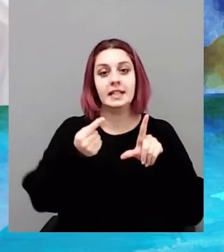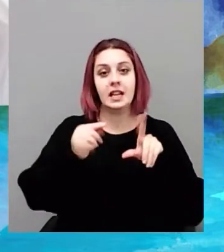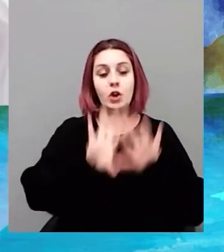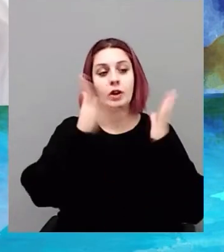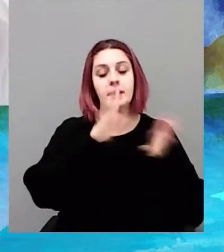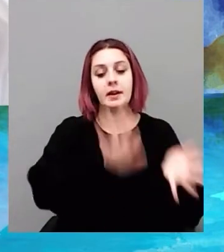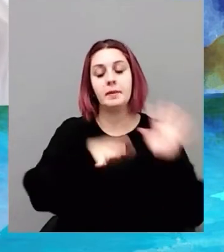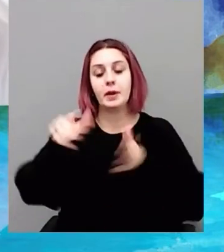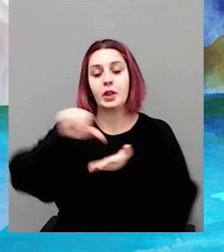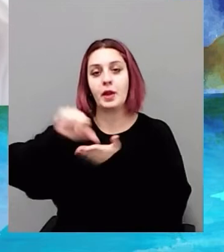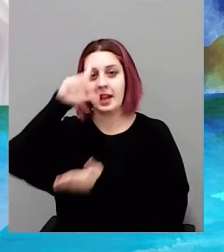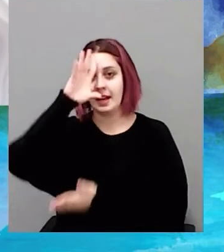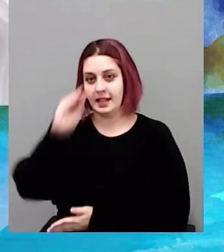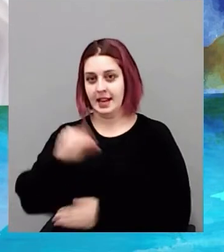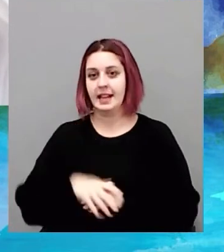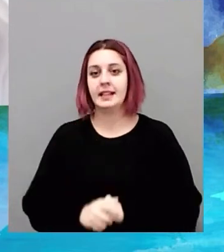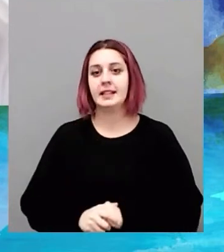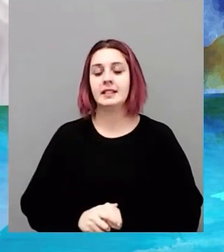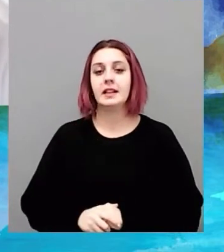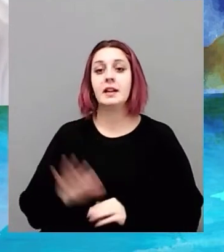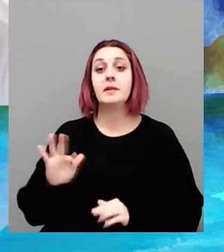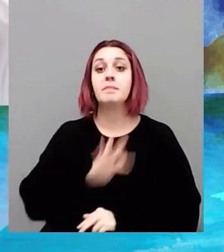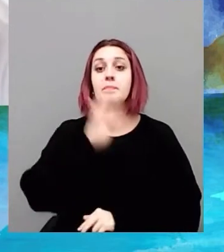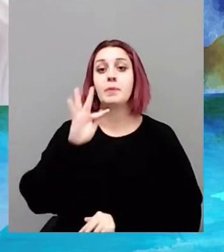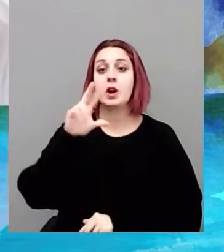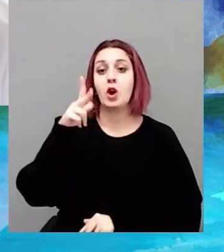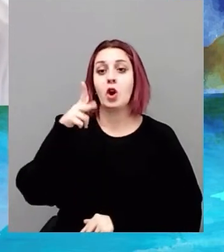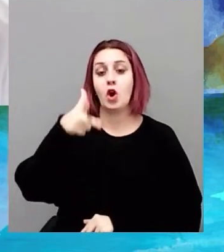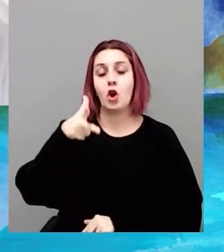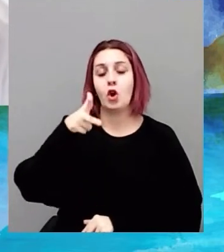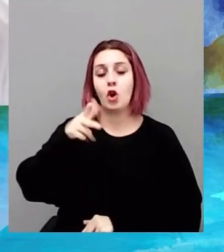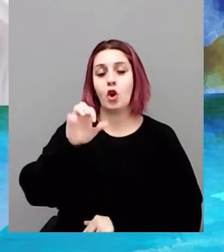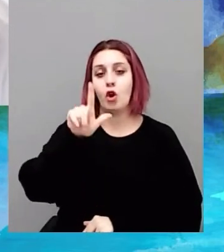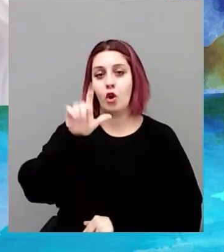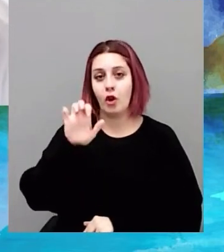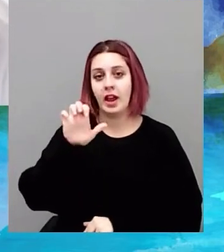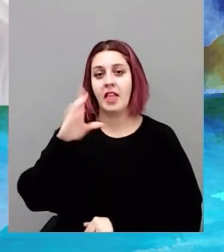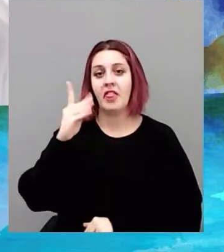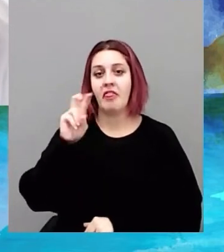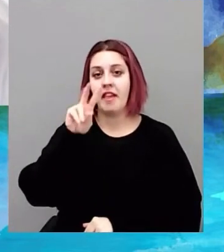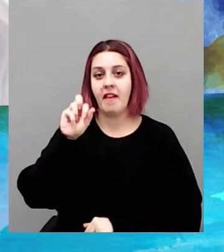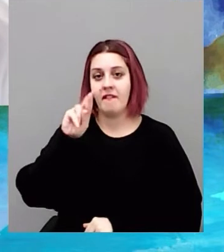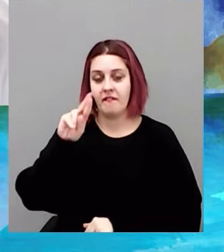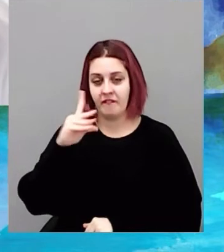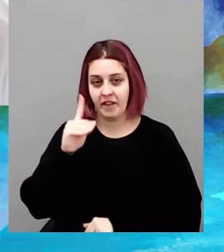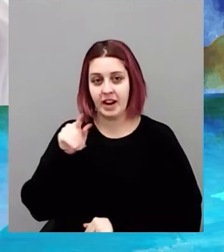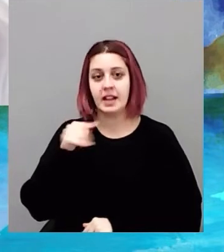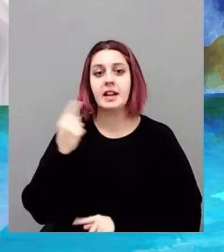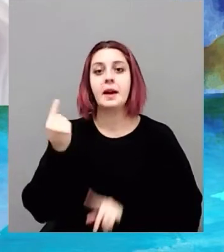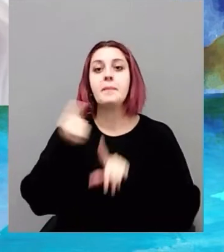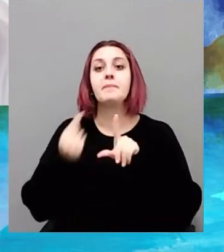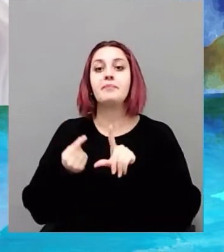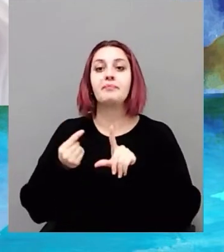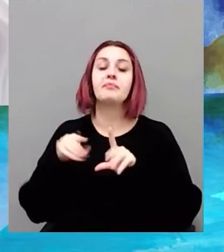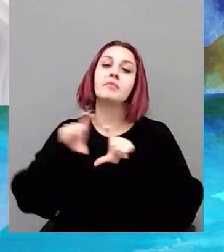which is Development Officer at Picto Access, and she will talk about being a smart territory by joining human